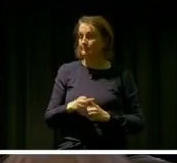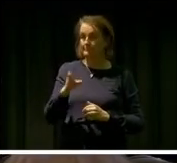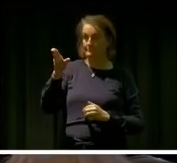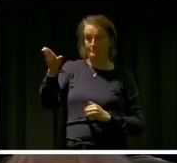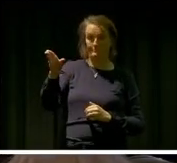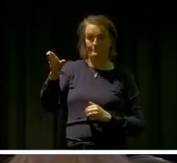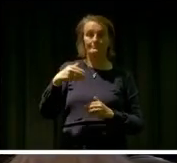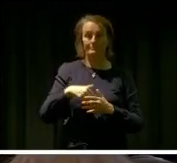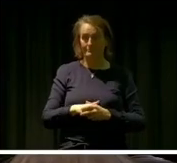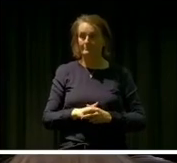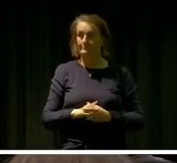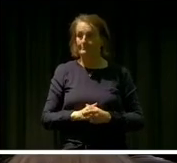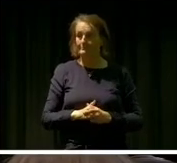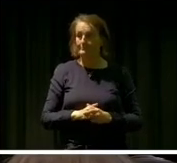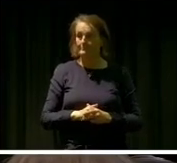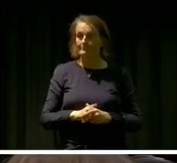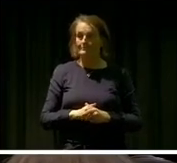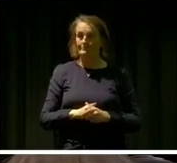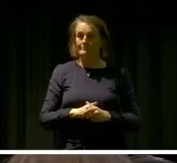Just run up there.